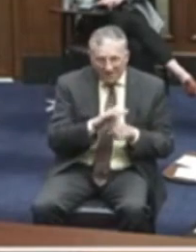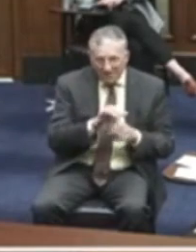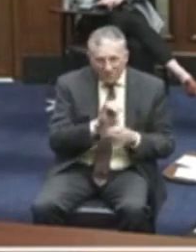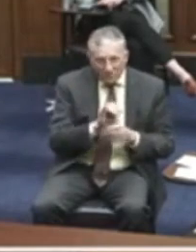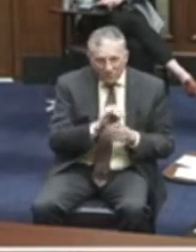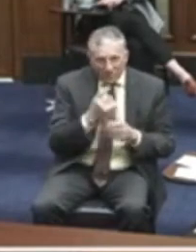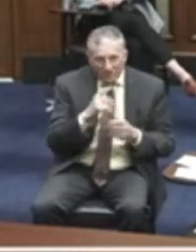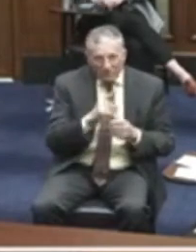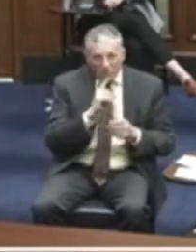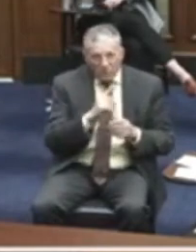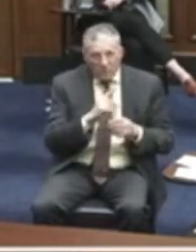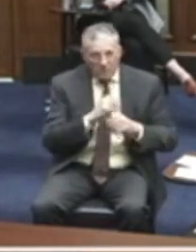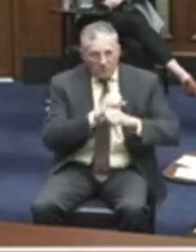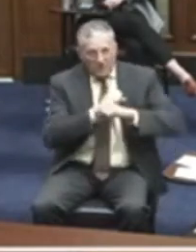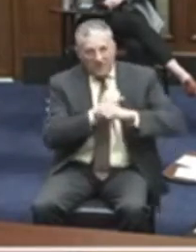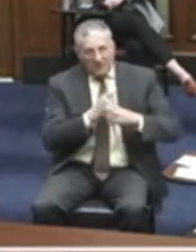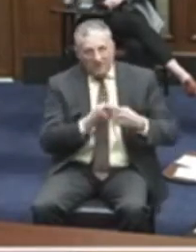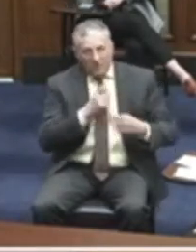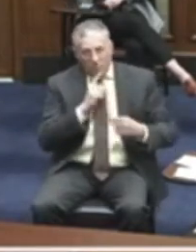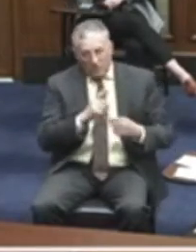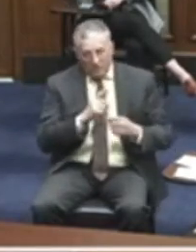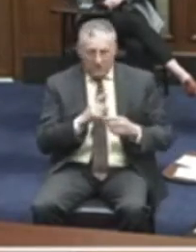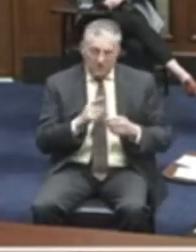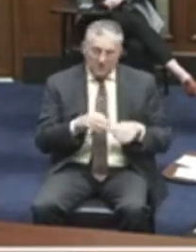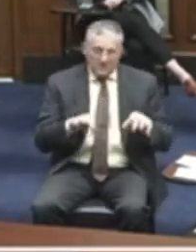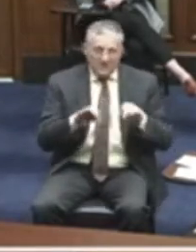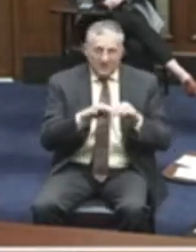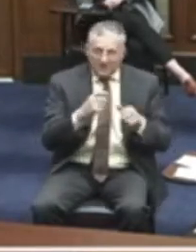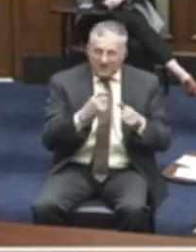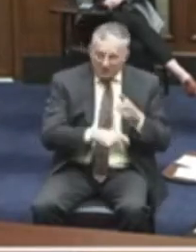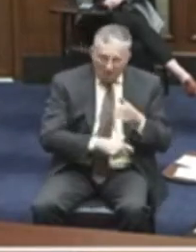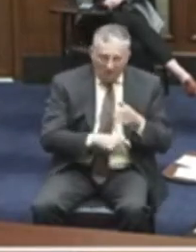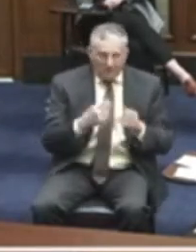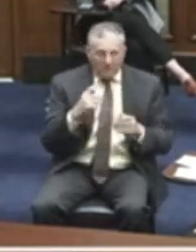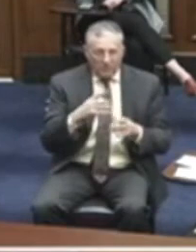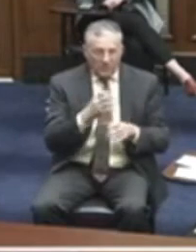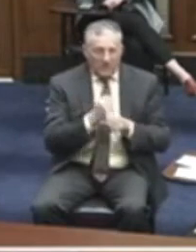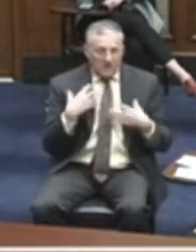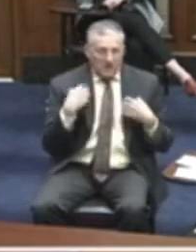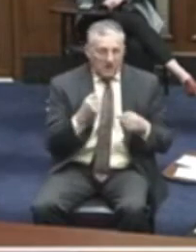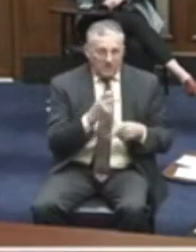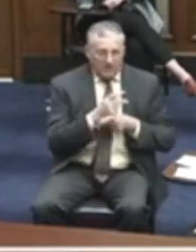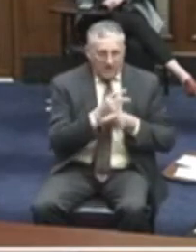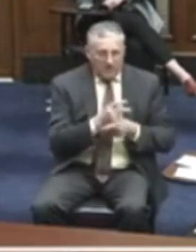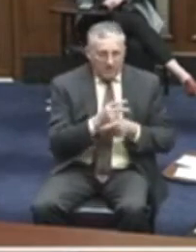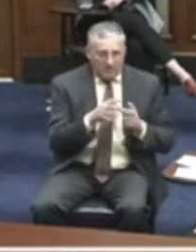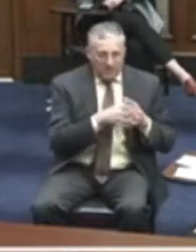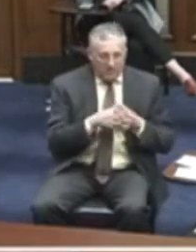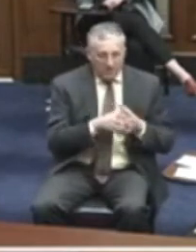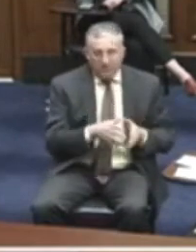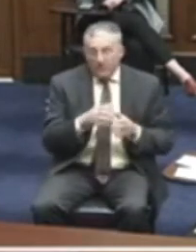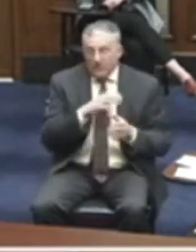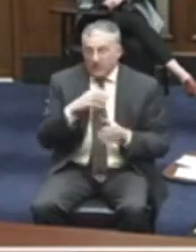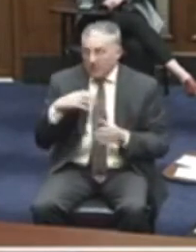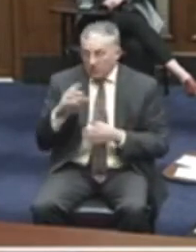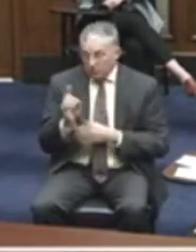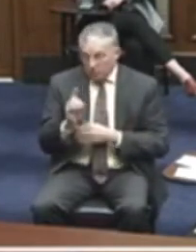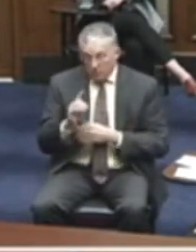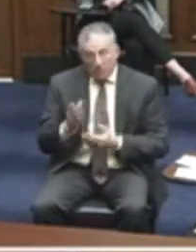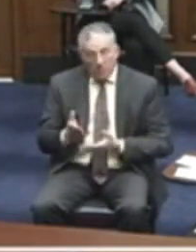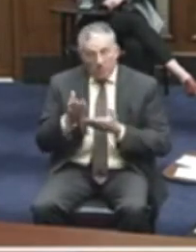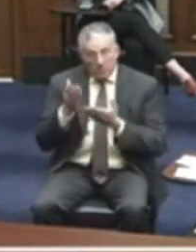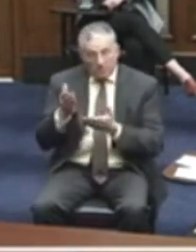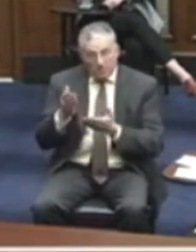to insulate them from the significant cost of getting health care in this country. Congressional Democrats have proposed and